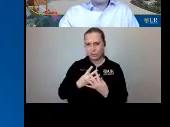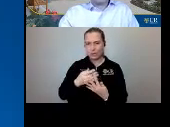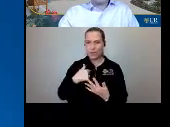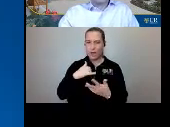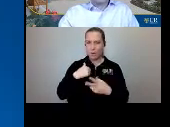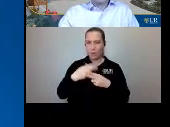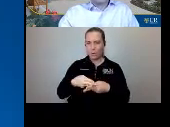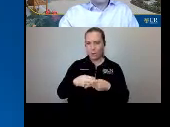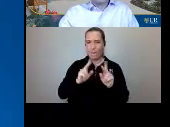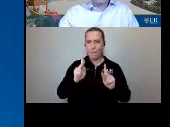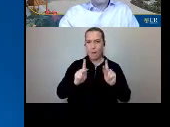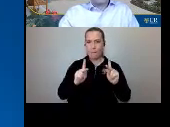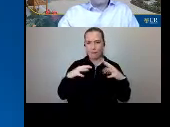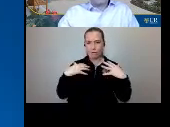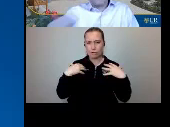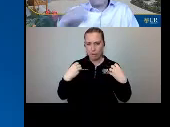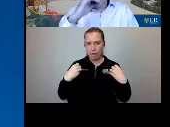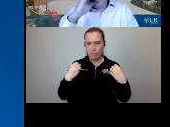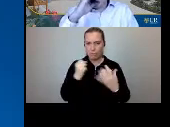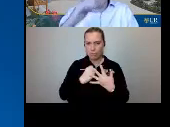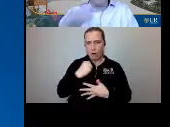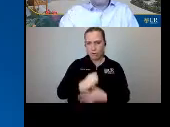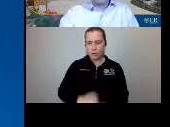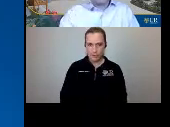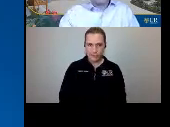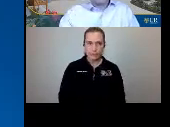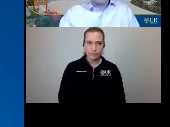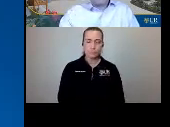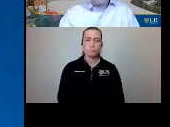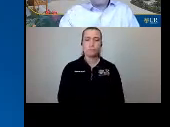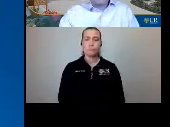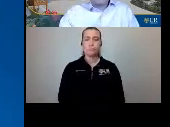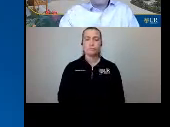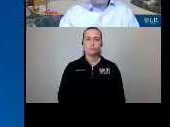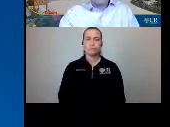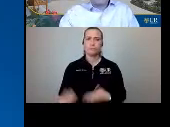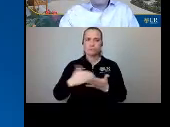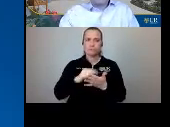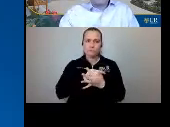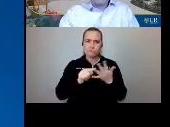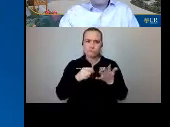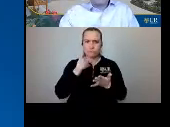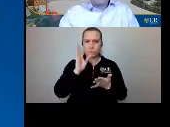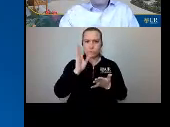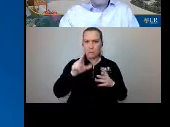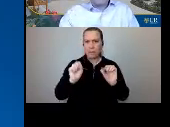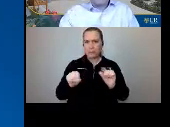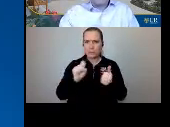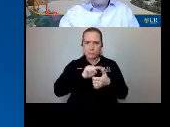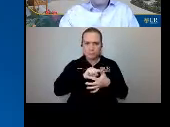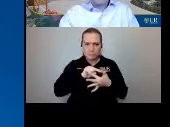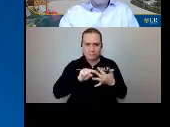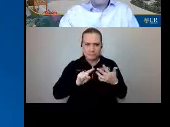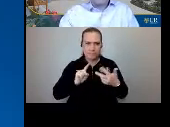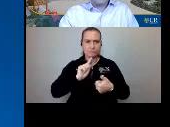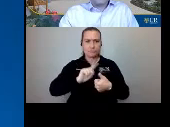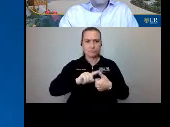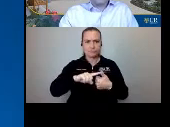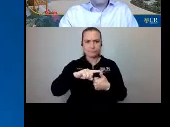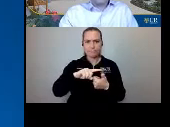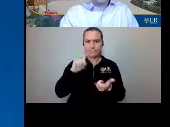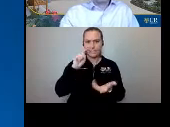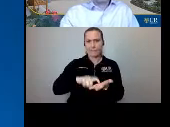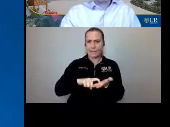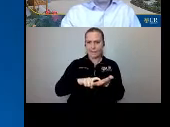We'll go through these slides. So the objectives, as we discussed, were to define the inclusion criteria for lung screening eligibility, appreciate